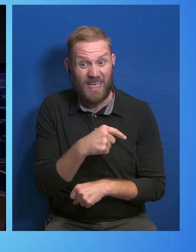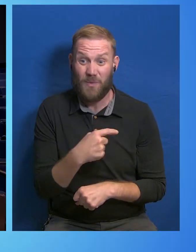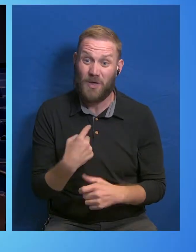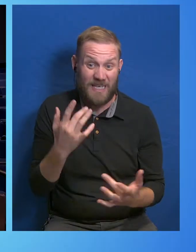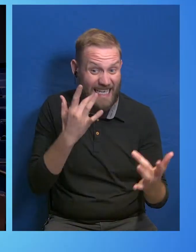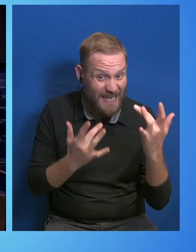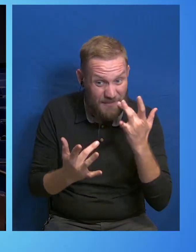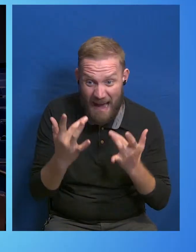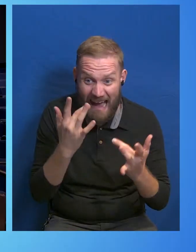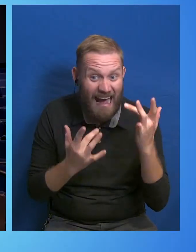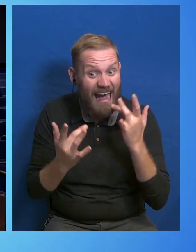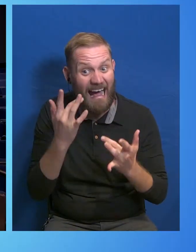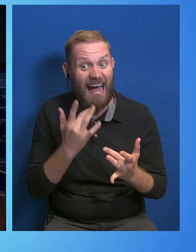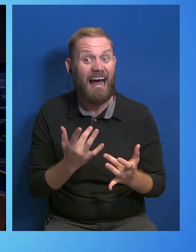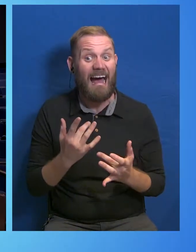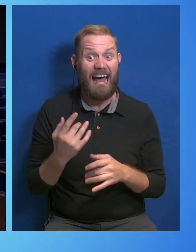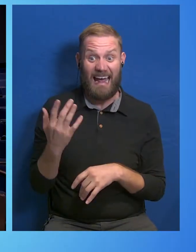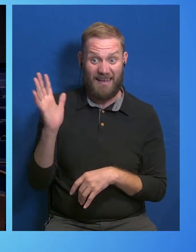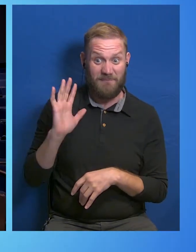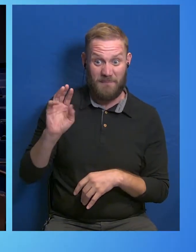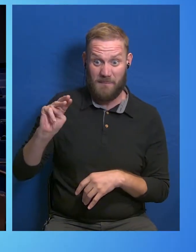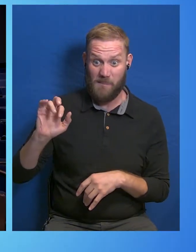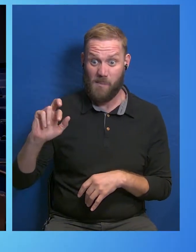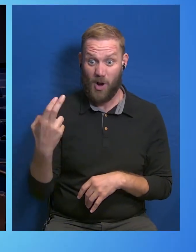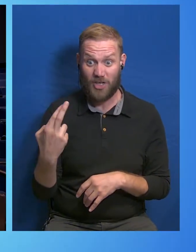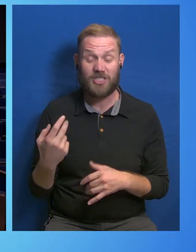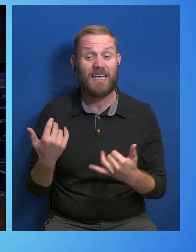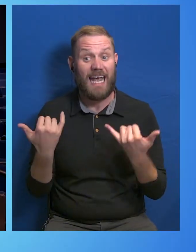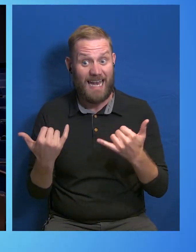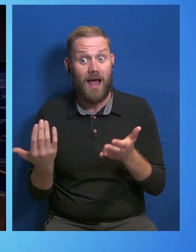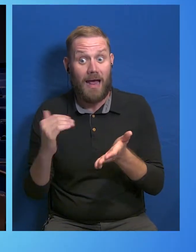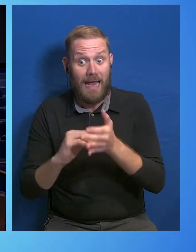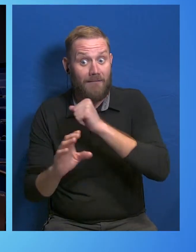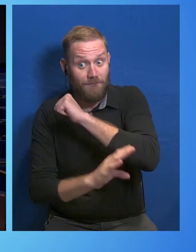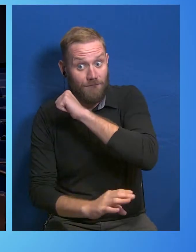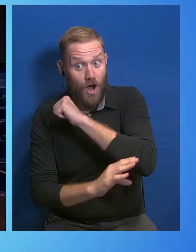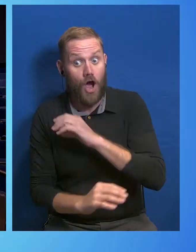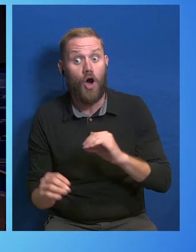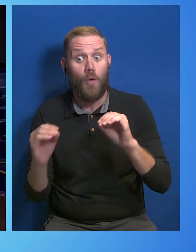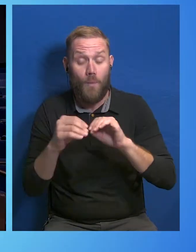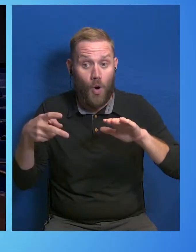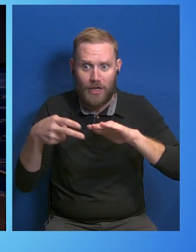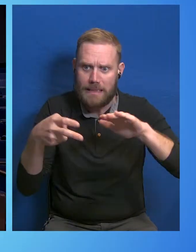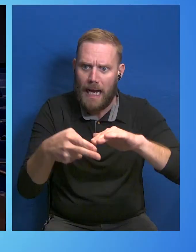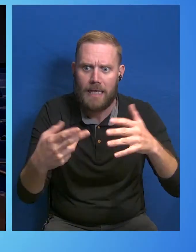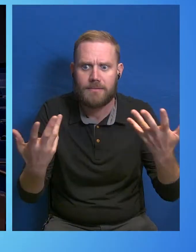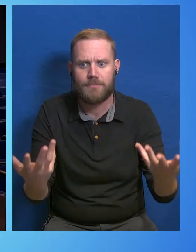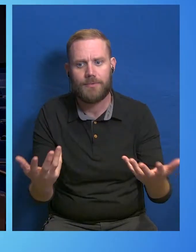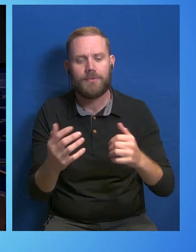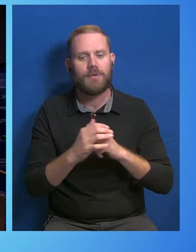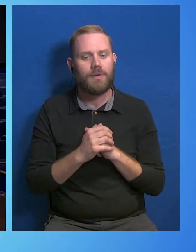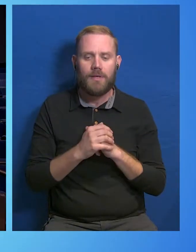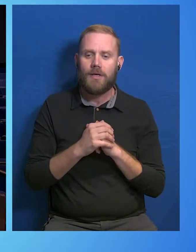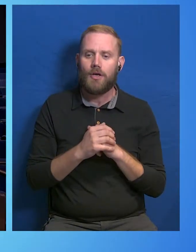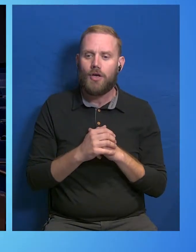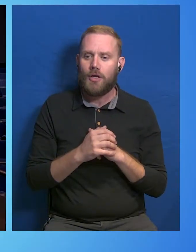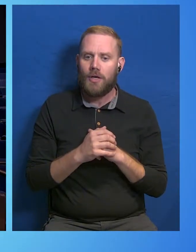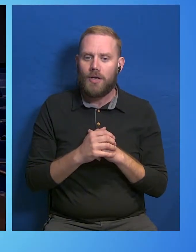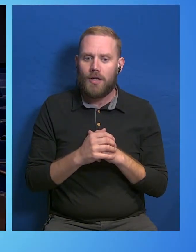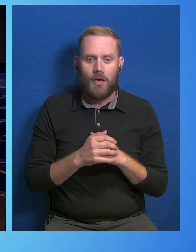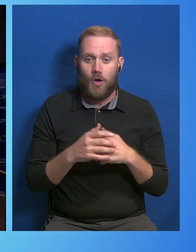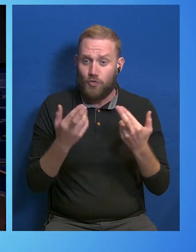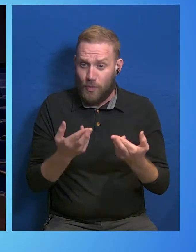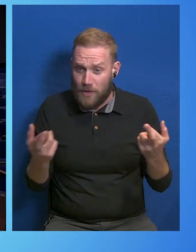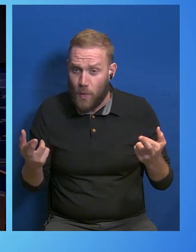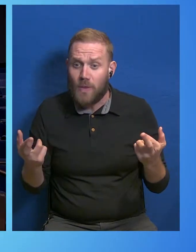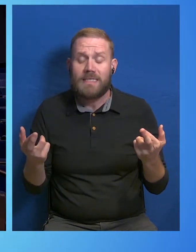there have been even more cuts this fall. And, you know, taking away necessary resources and